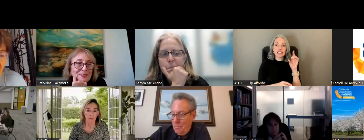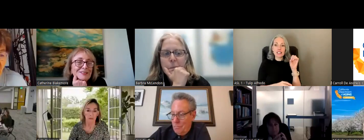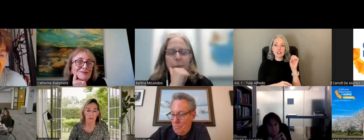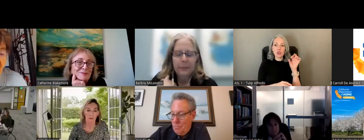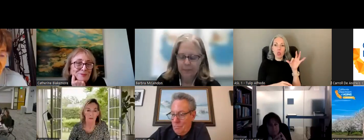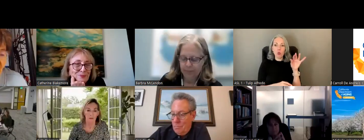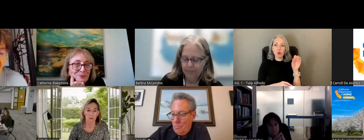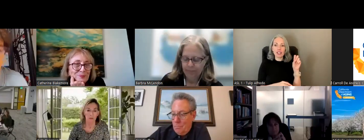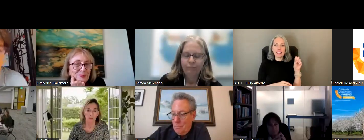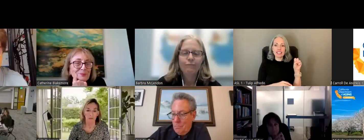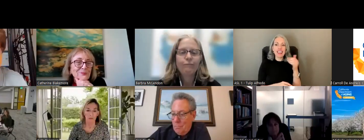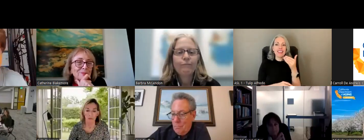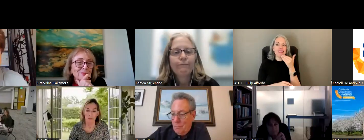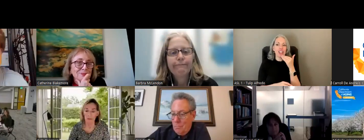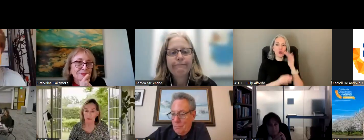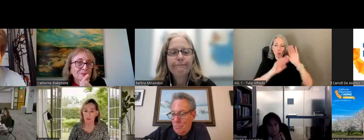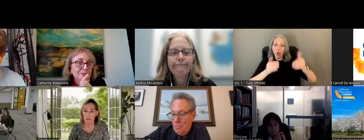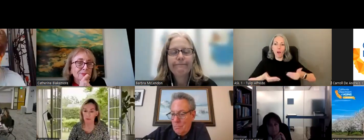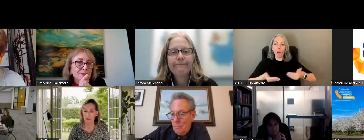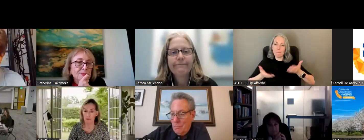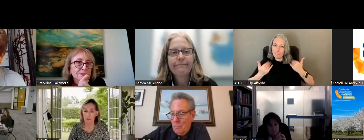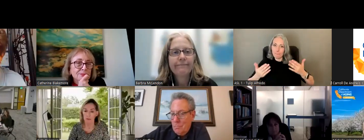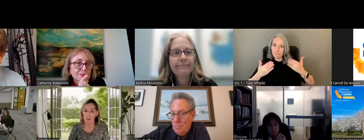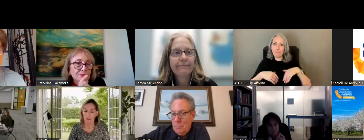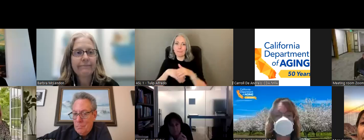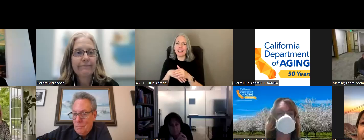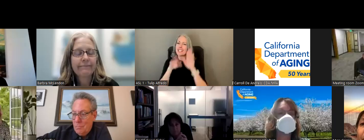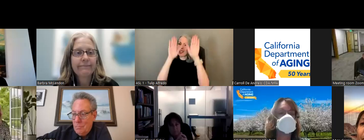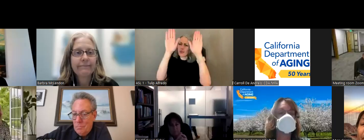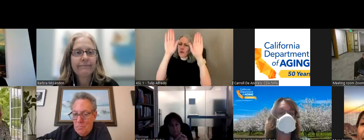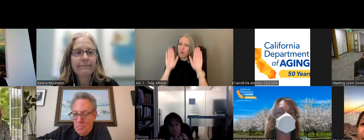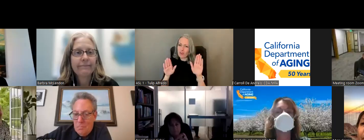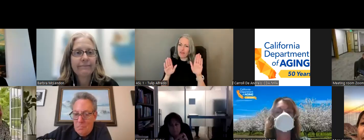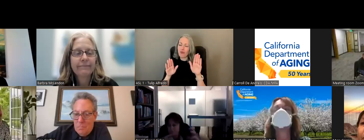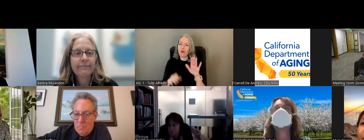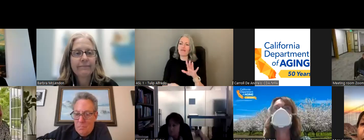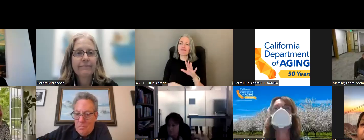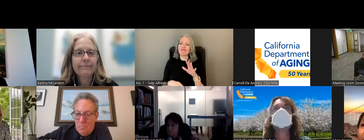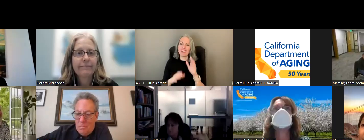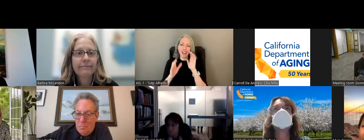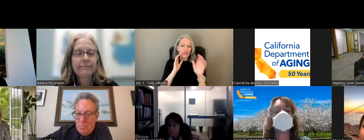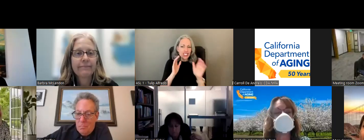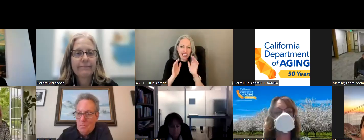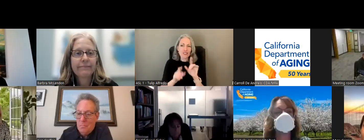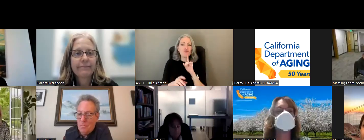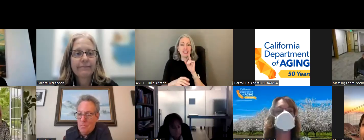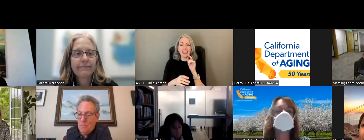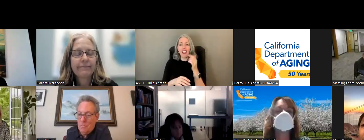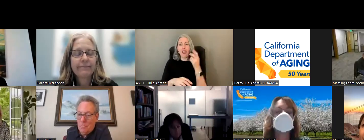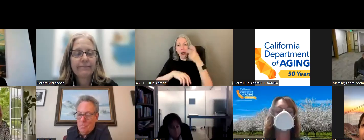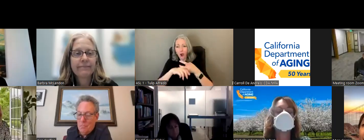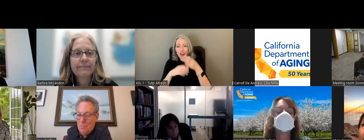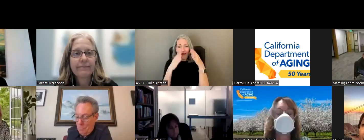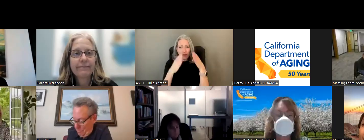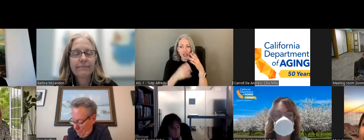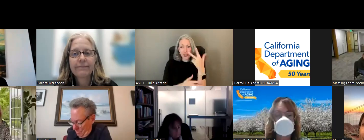Welcome. Yeah, sure. This is such a fabulous discussion. It is really hard to narrow down, but I